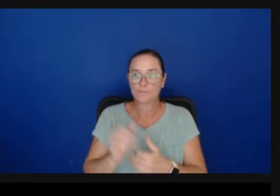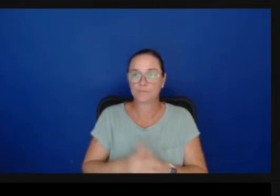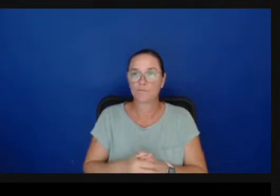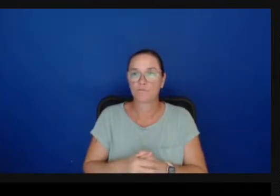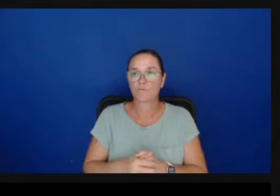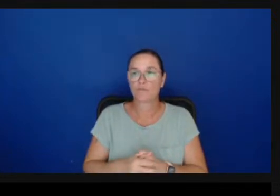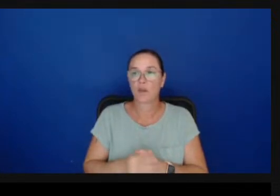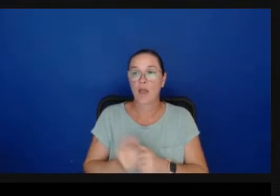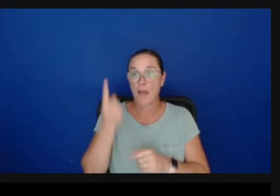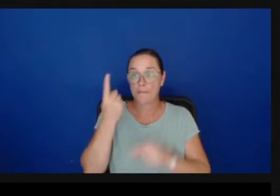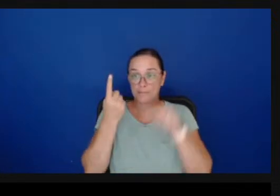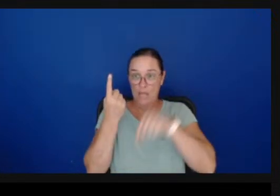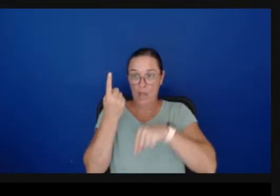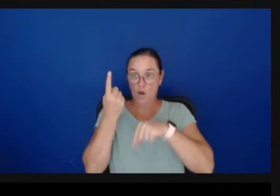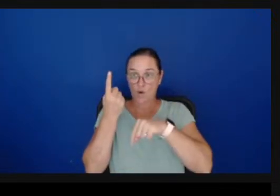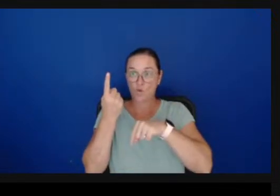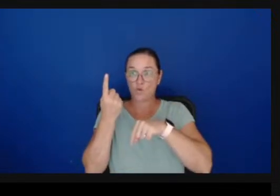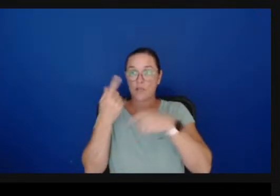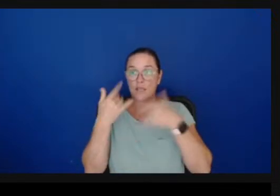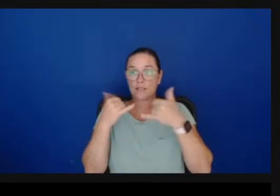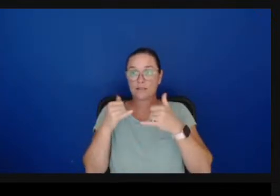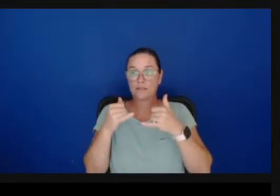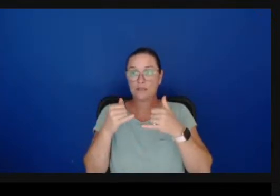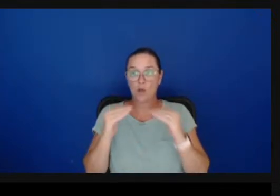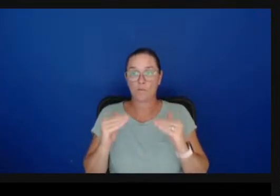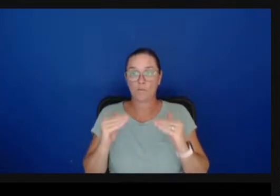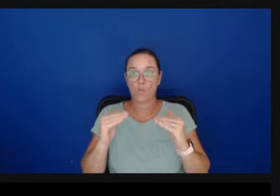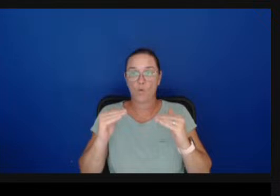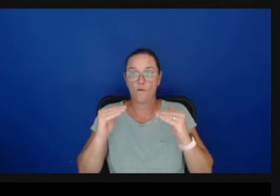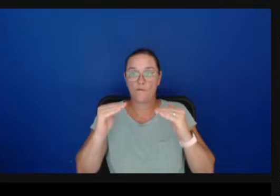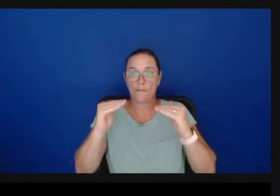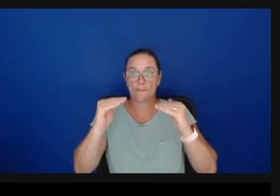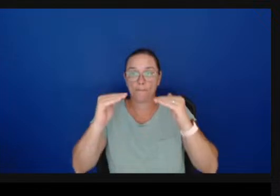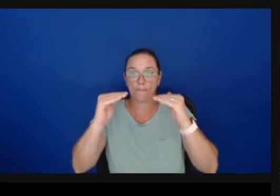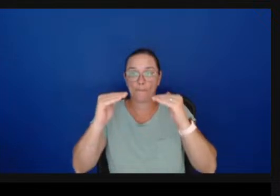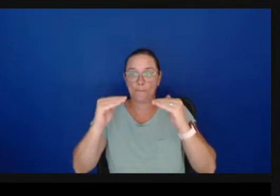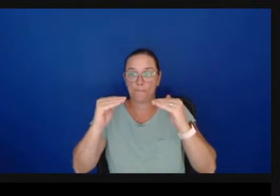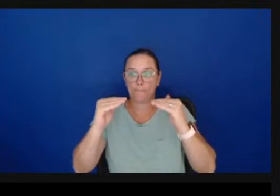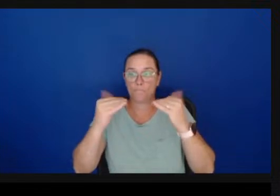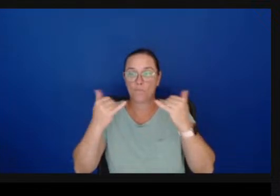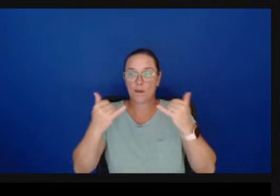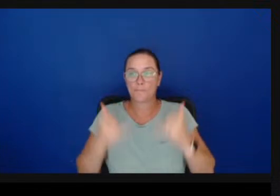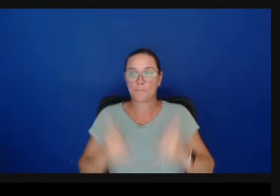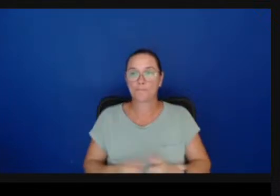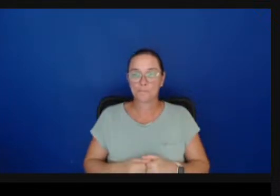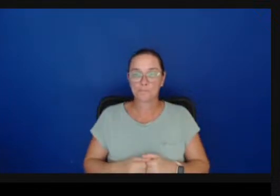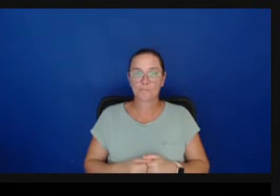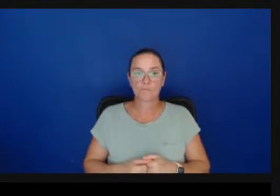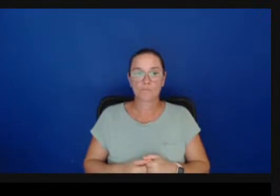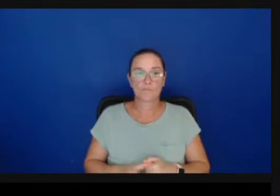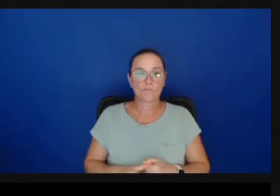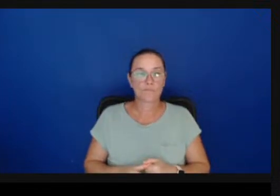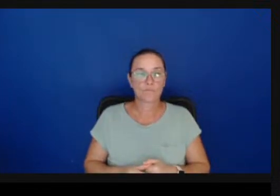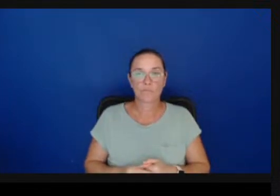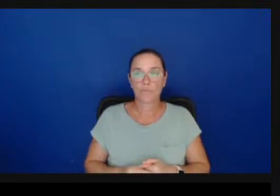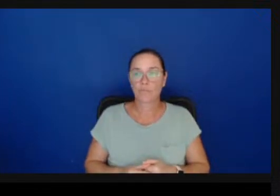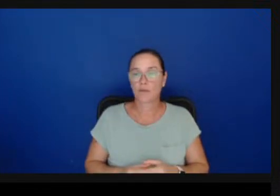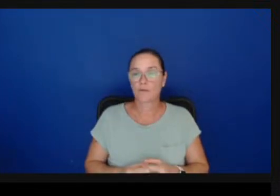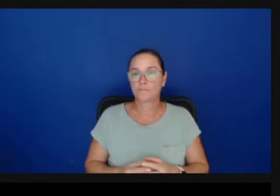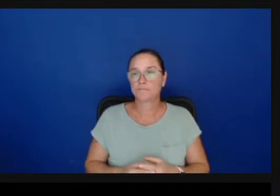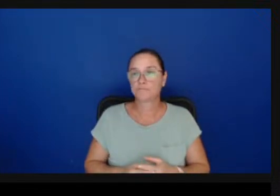movement, you can see there it is still on an upward rising trend at Maunaloa. And so swelling still a